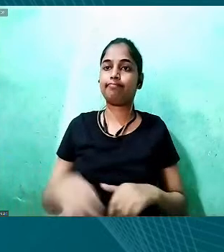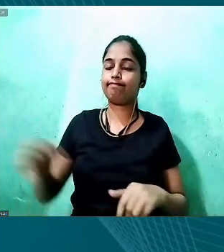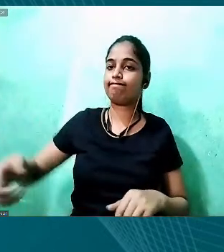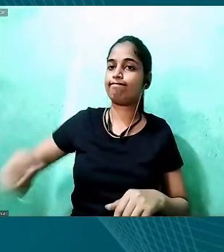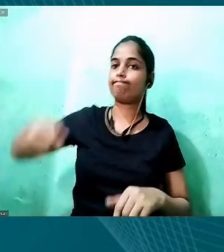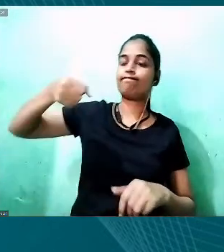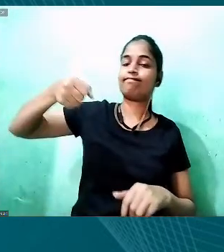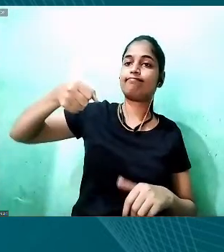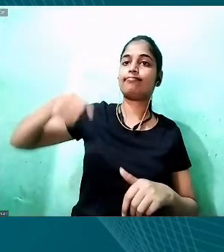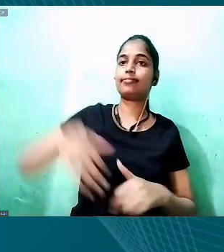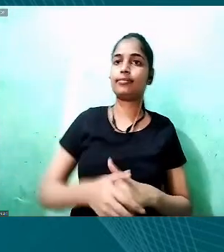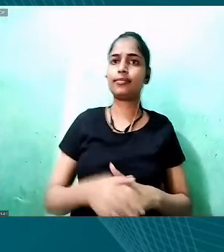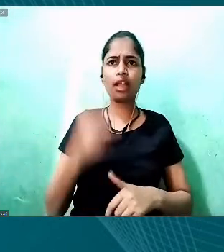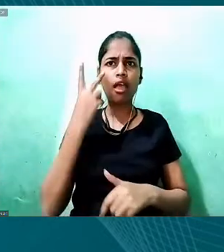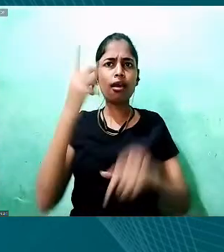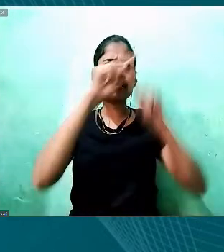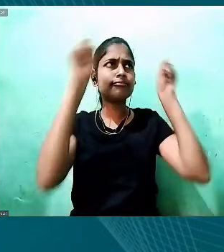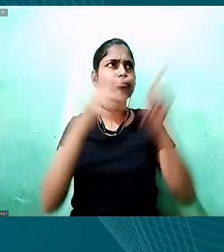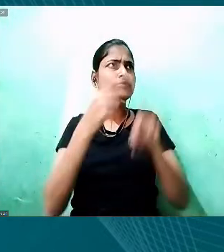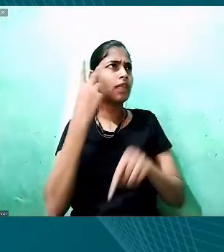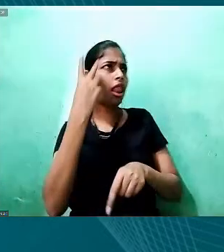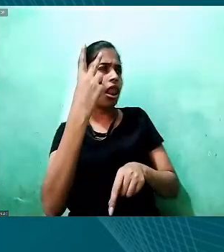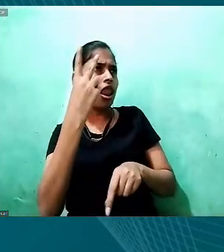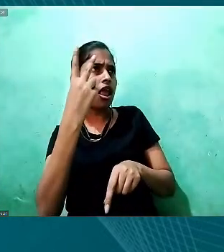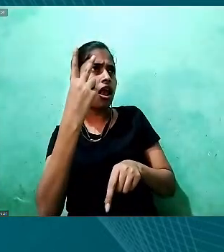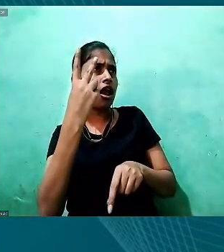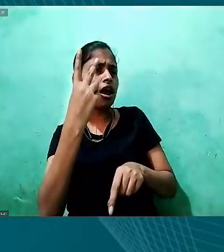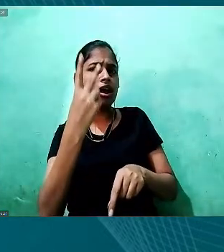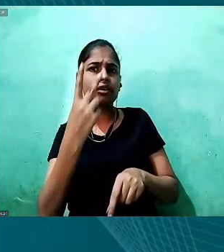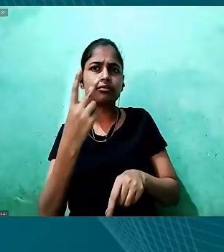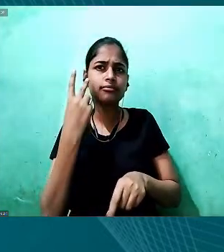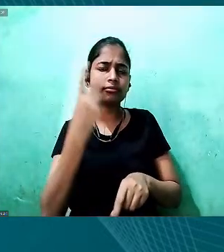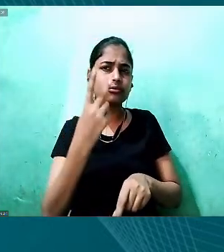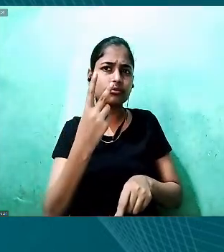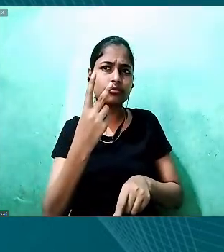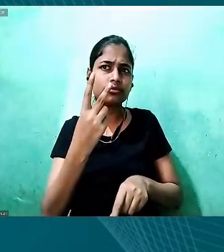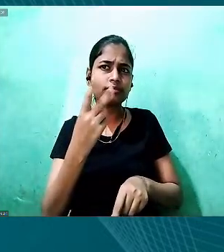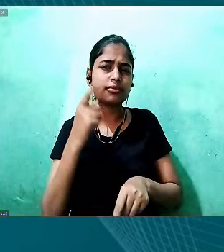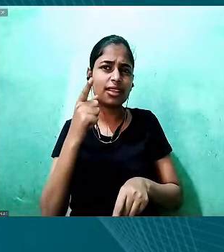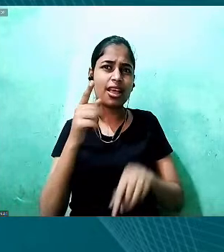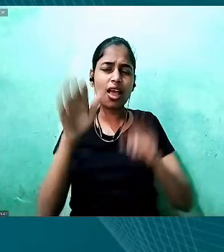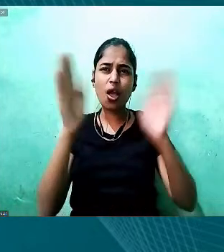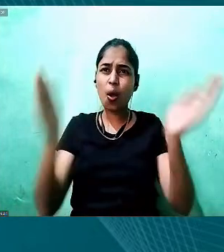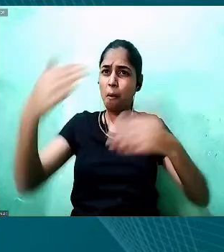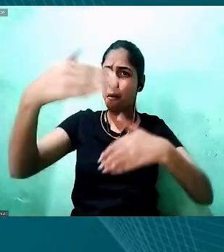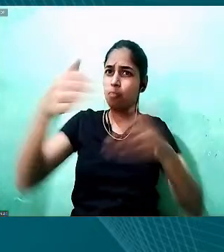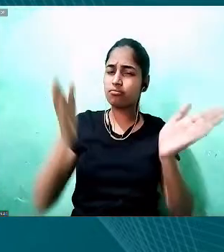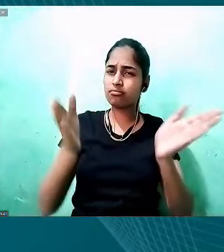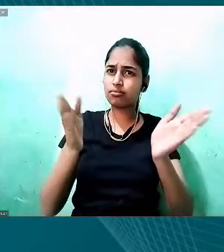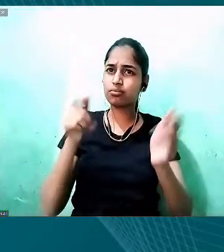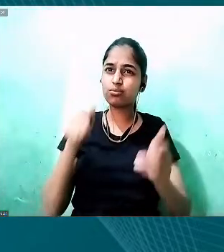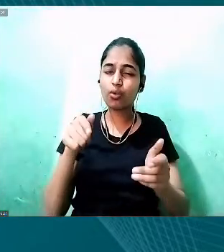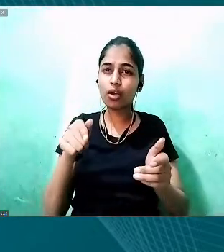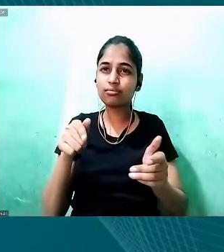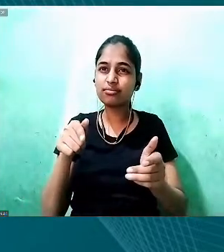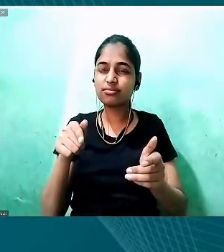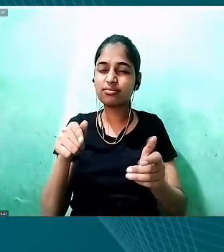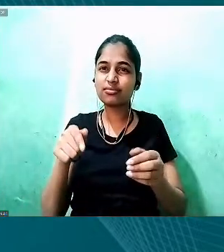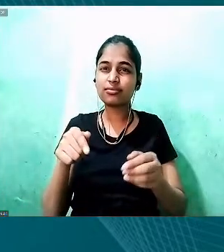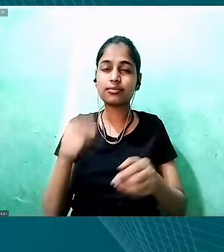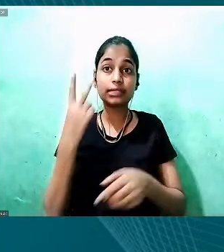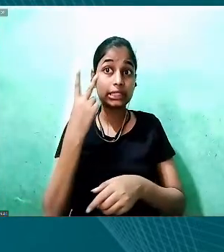the screen, the box is totally torn. There is blood around it.